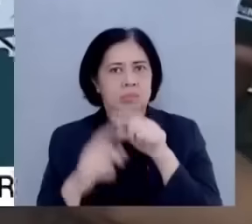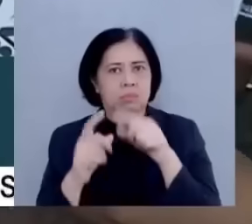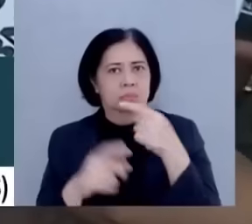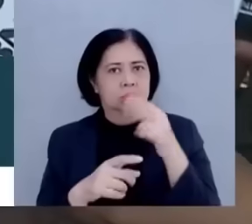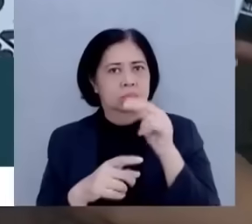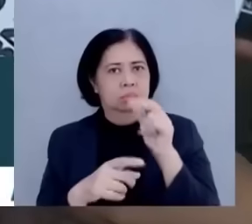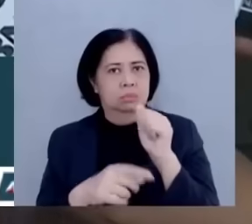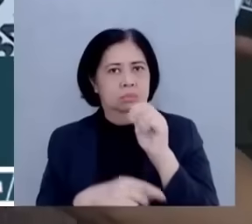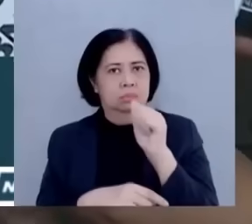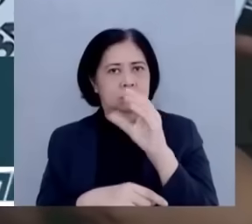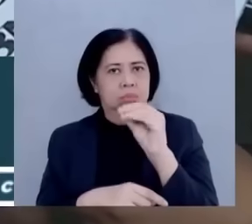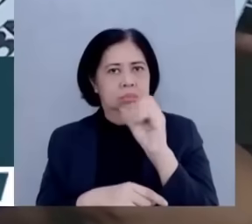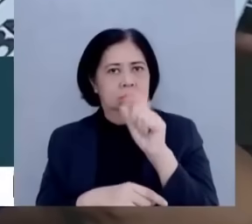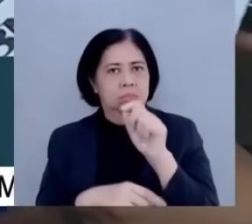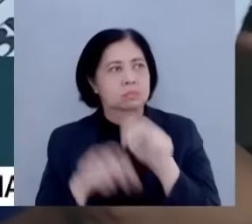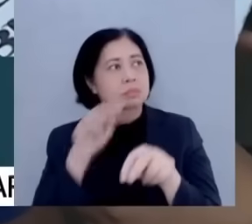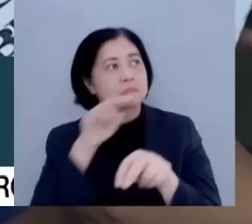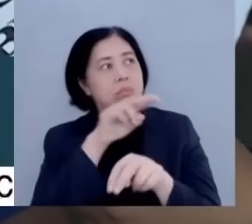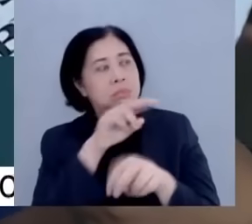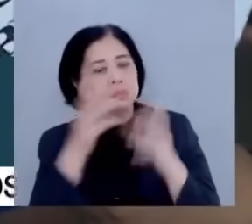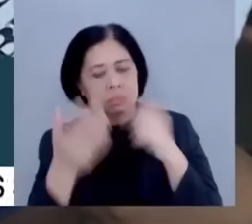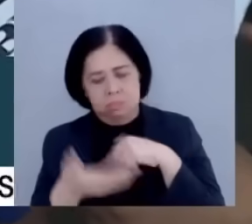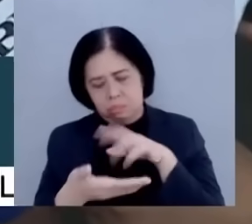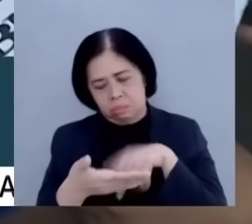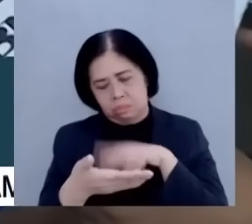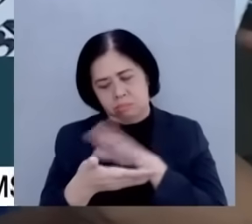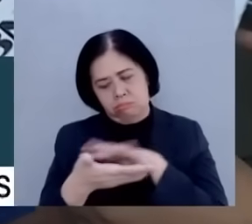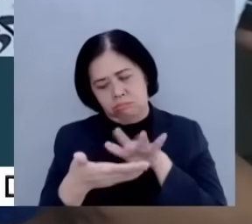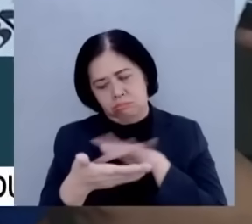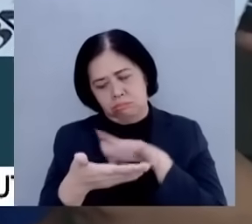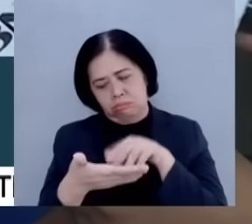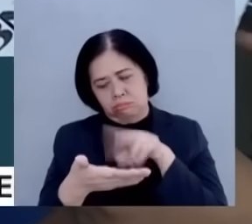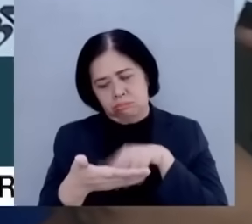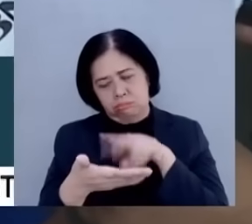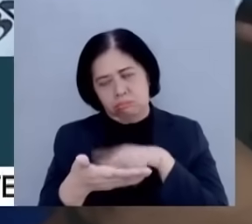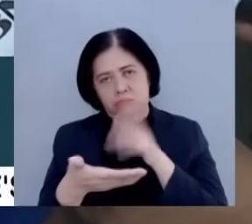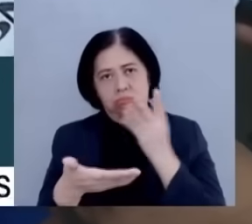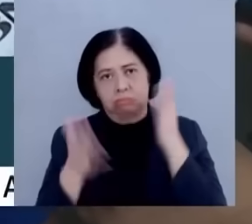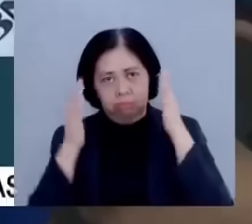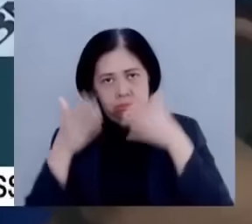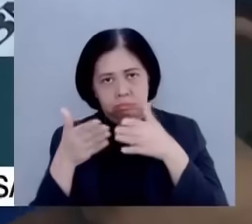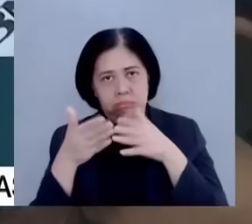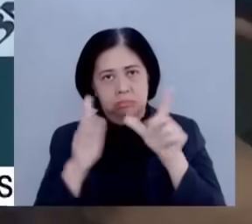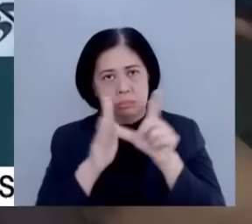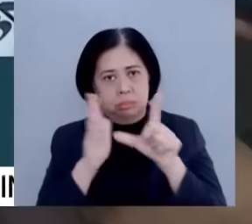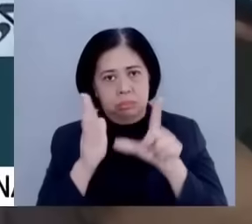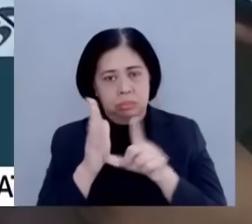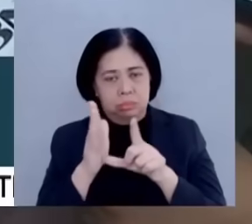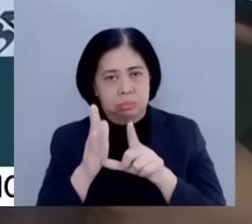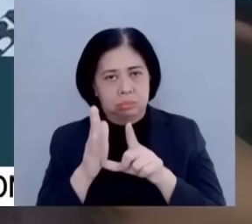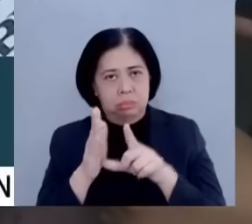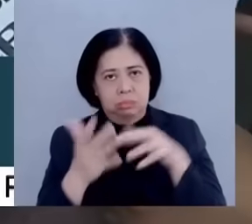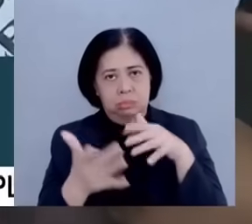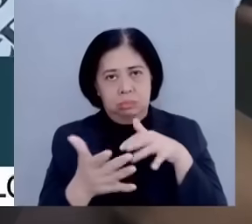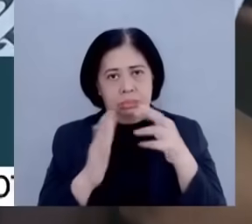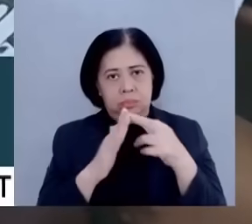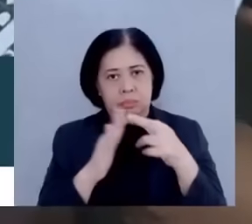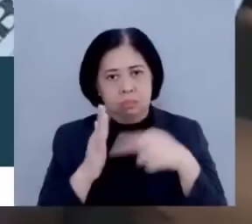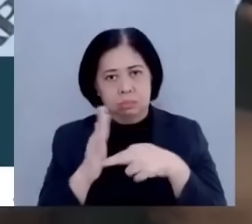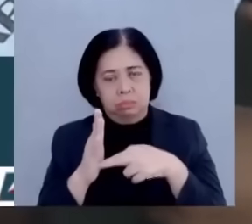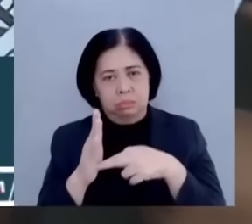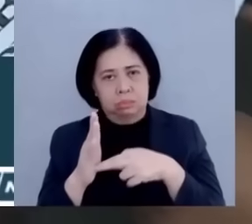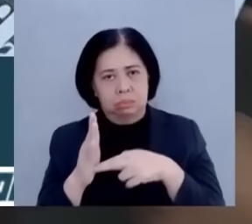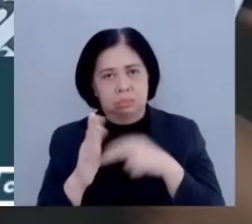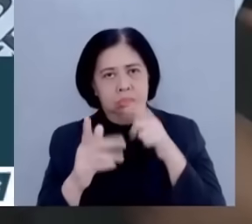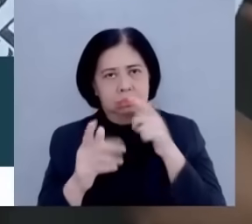Acosta. I was studying. I was reading laws. I was studying the rules of the... Para na akong